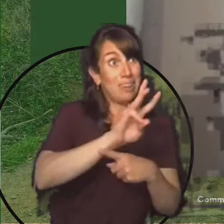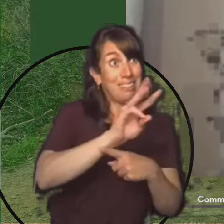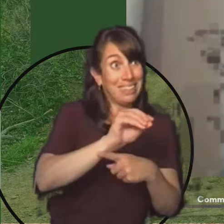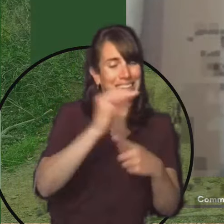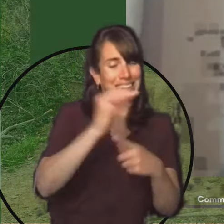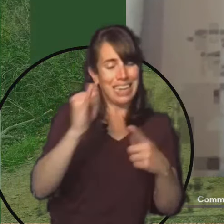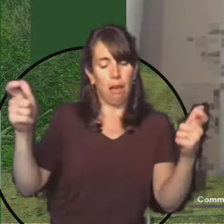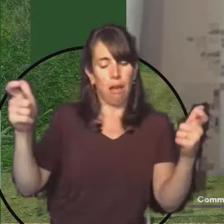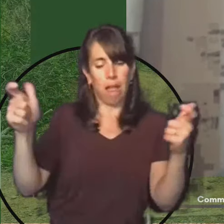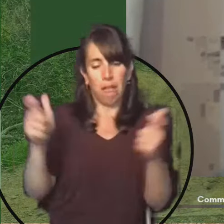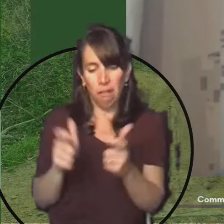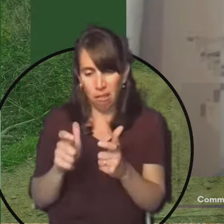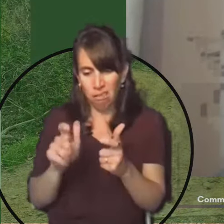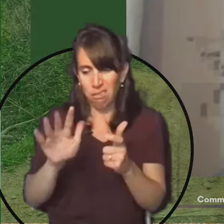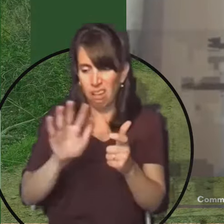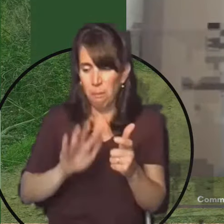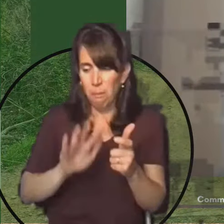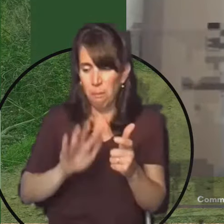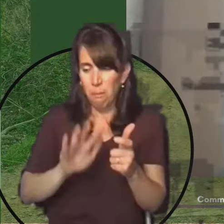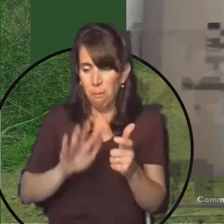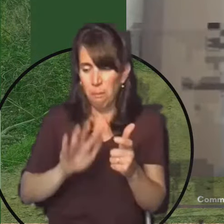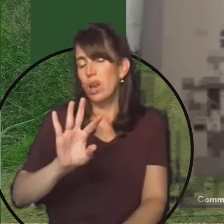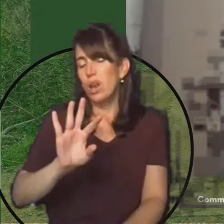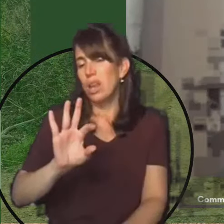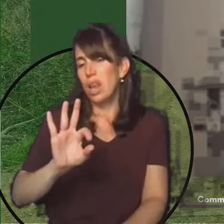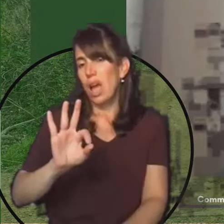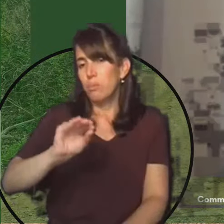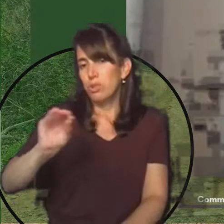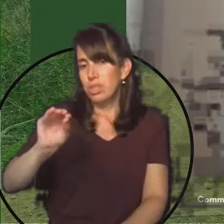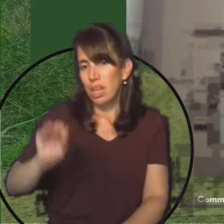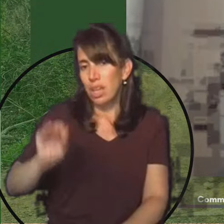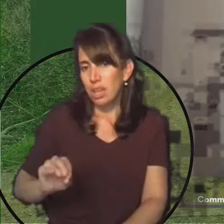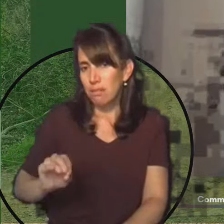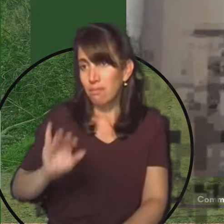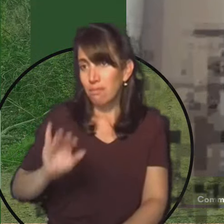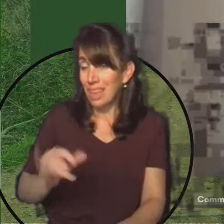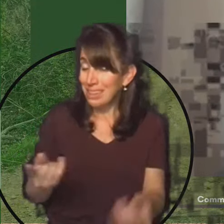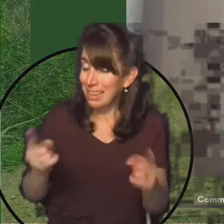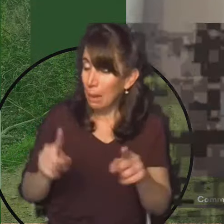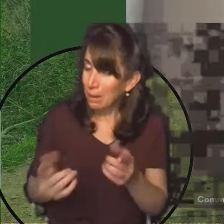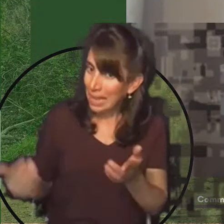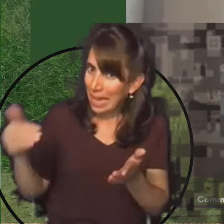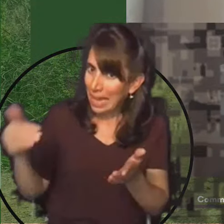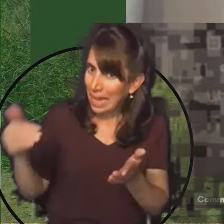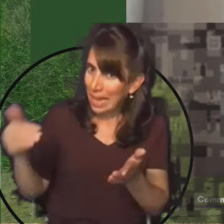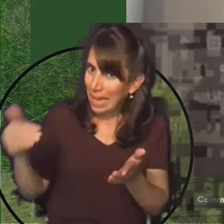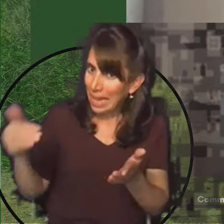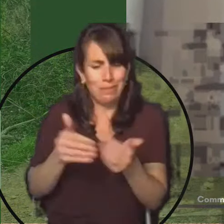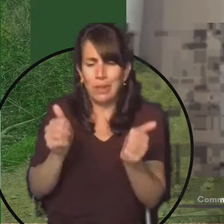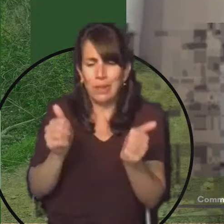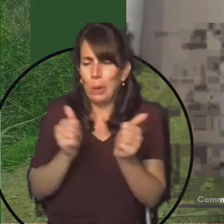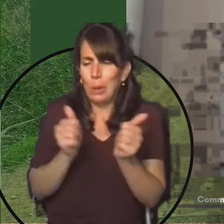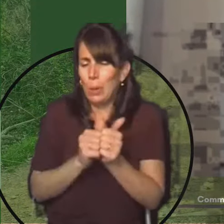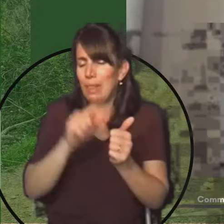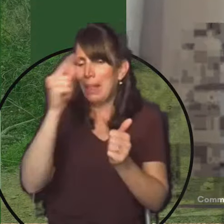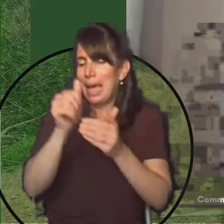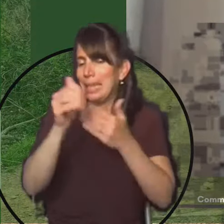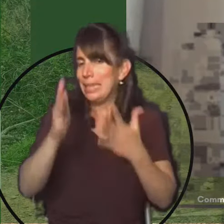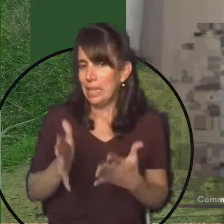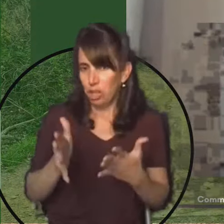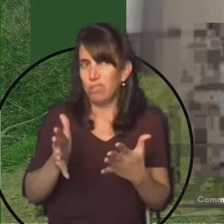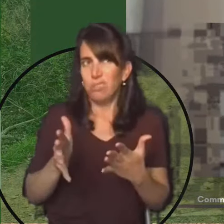approximately 49%. And that's happened again under this Black leadership. And so one of the reasons why